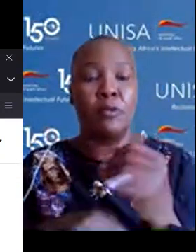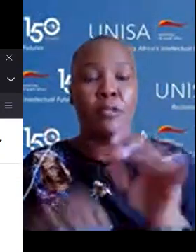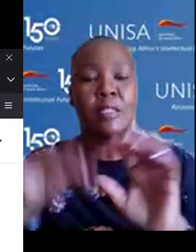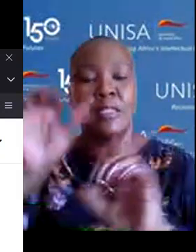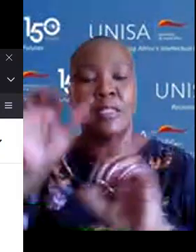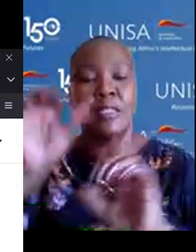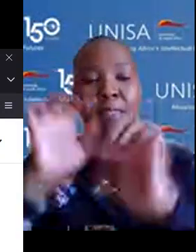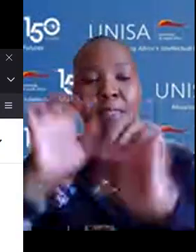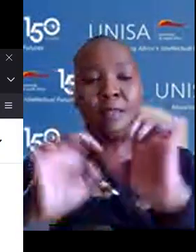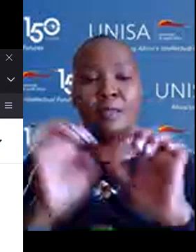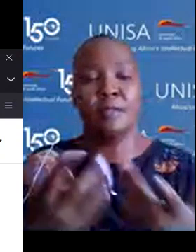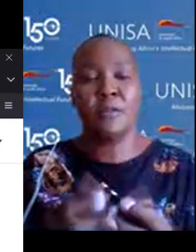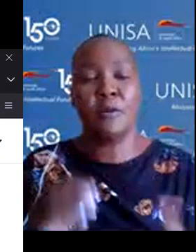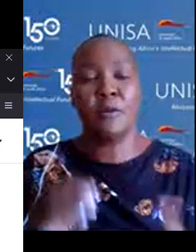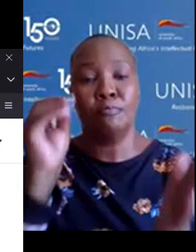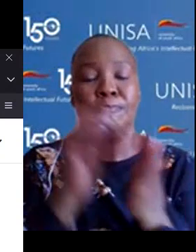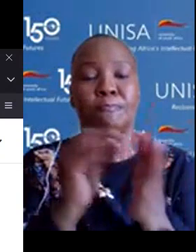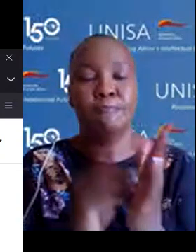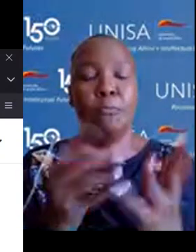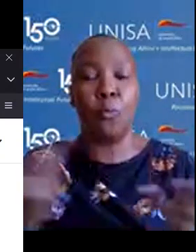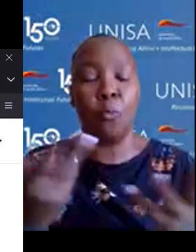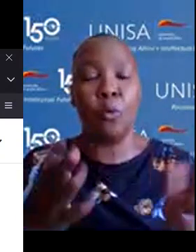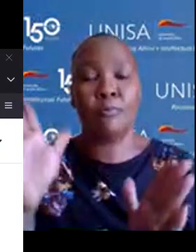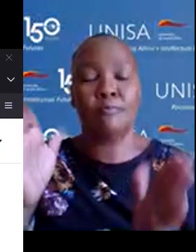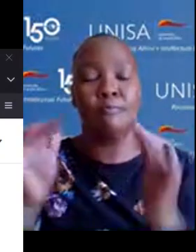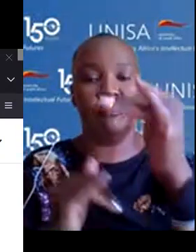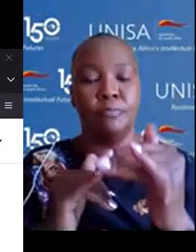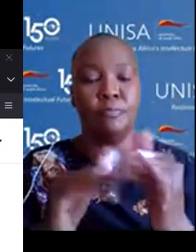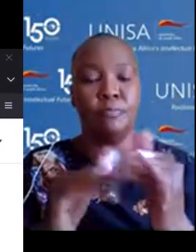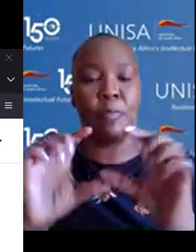link in the chat as well.